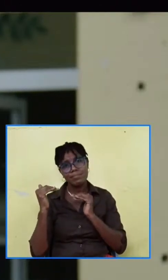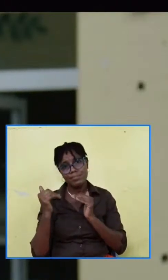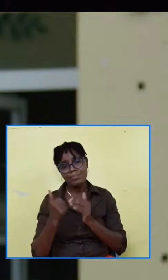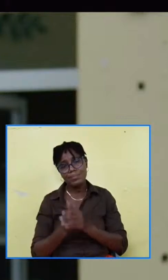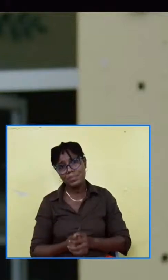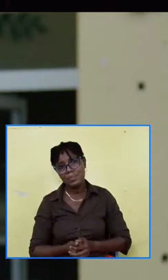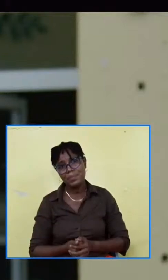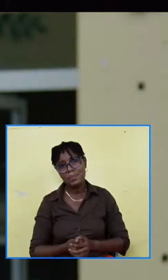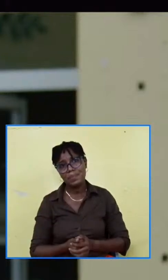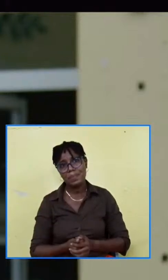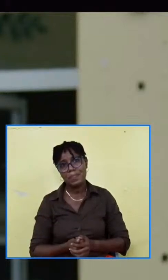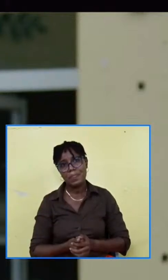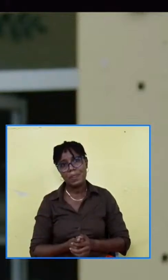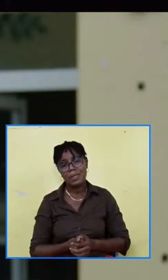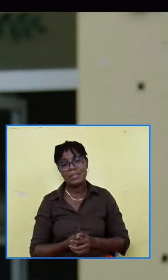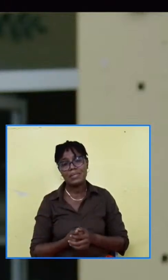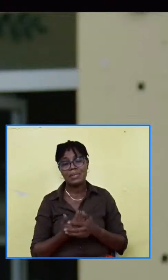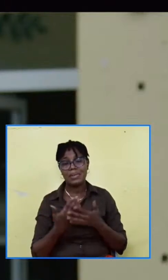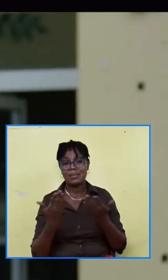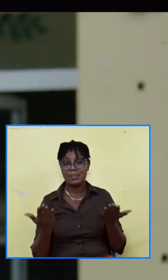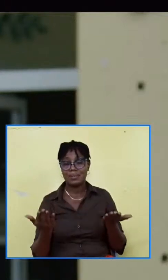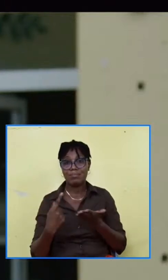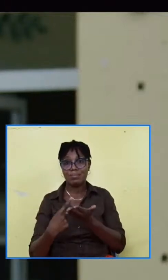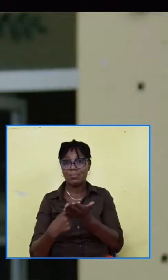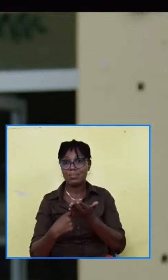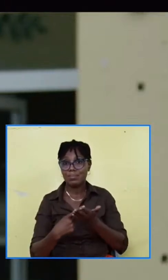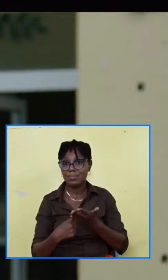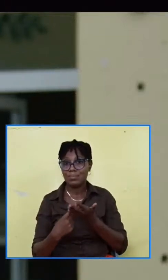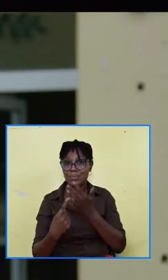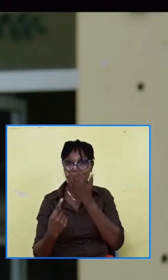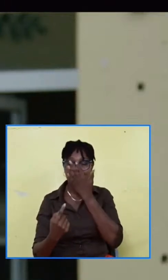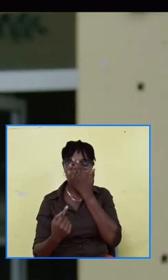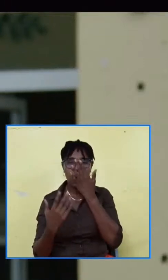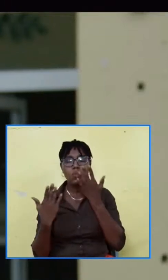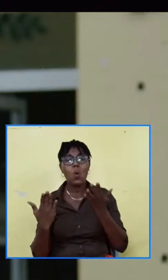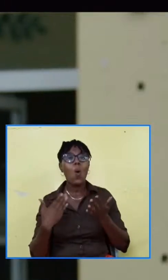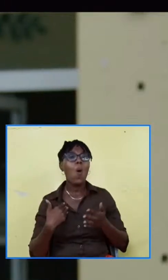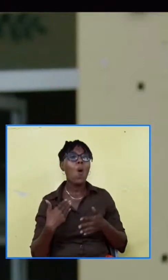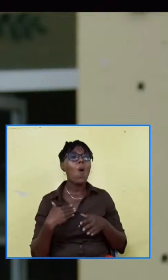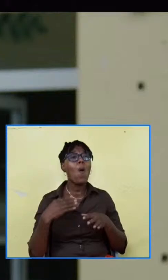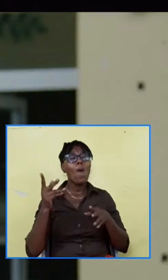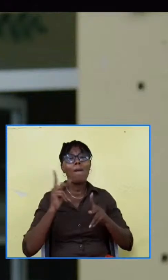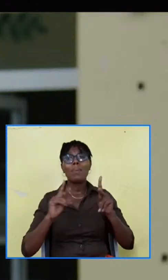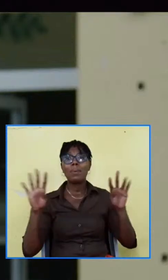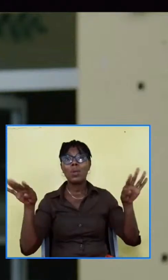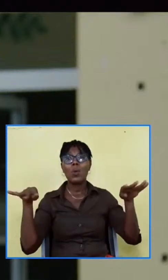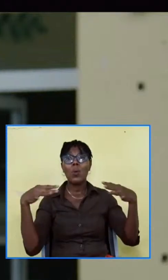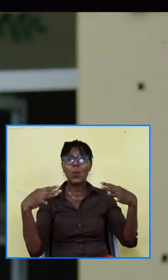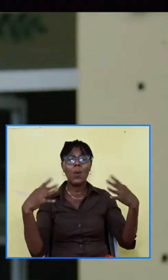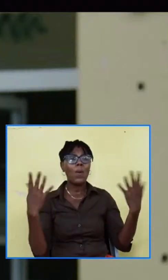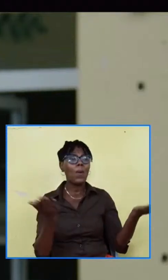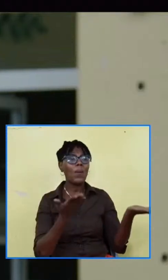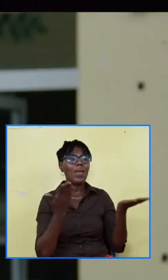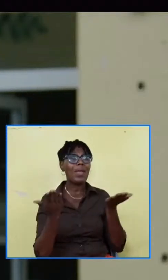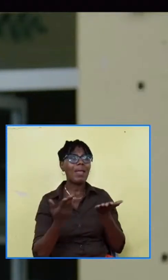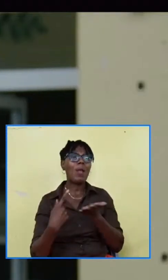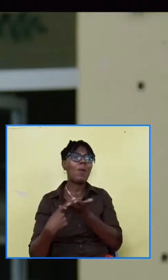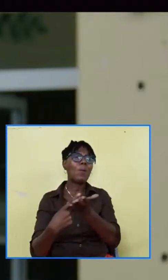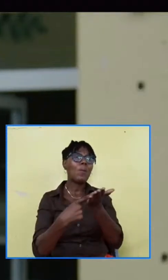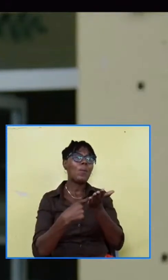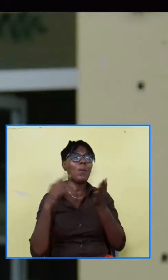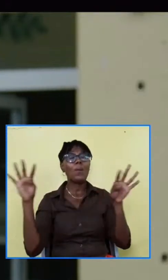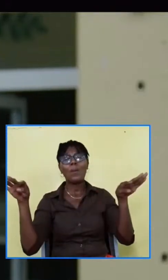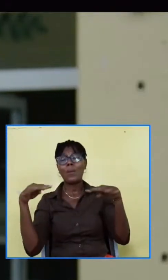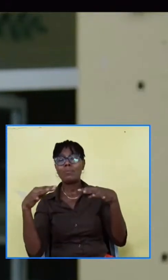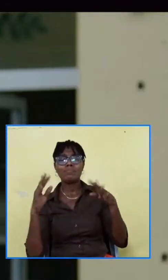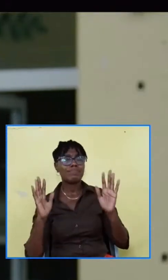is not just a good PR arrangement, and that some concrete measures can be